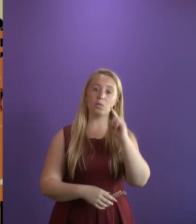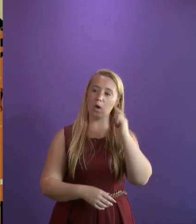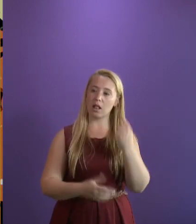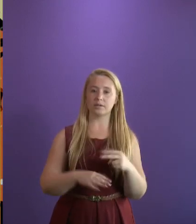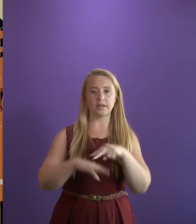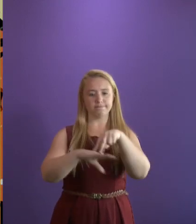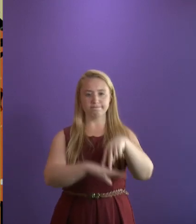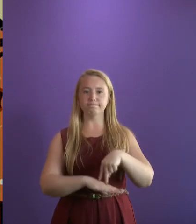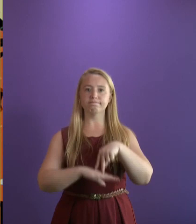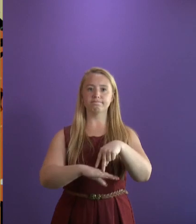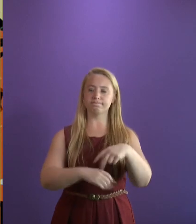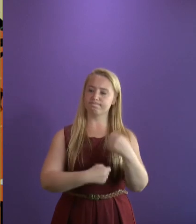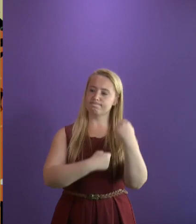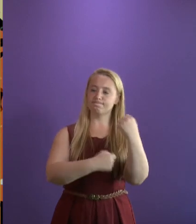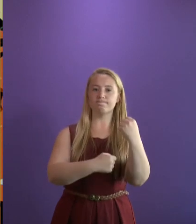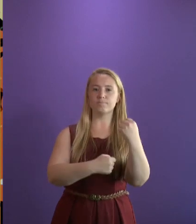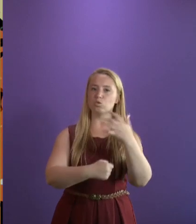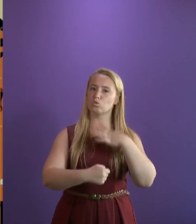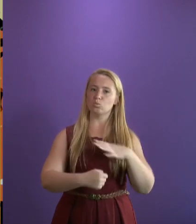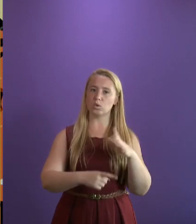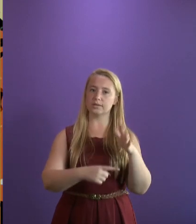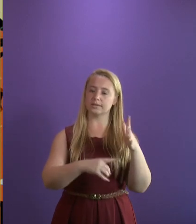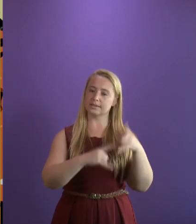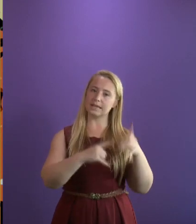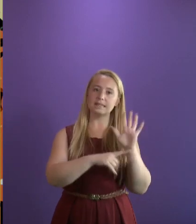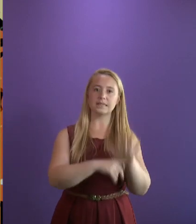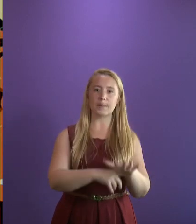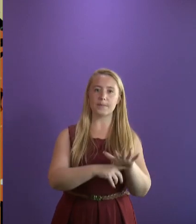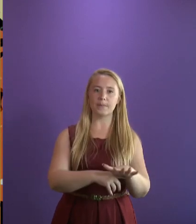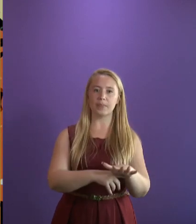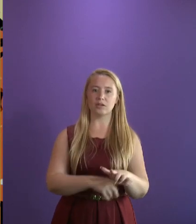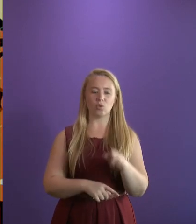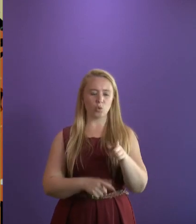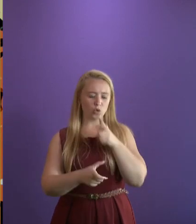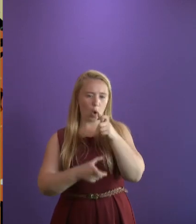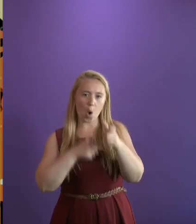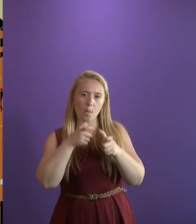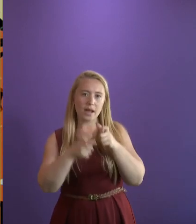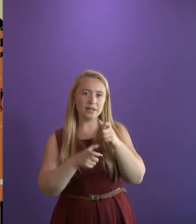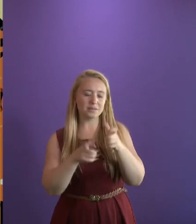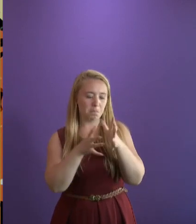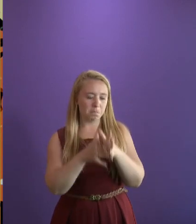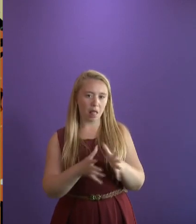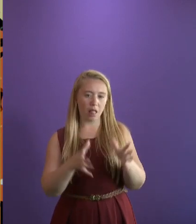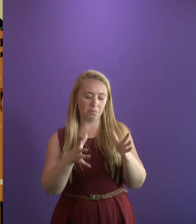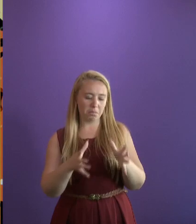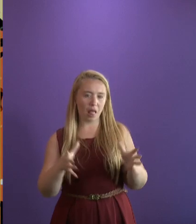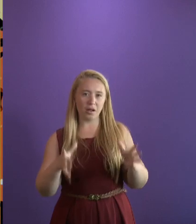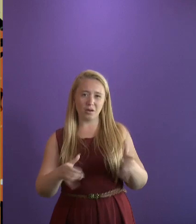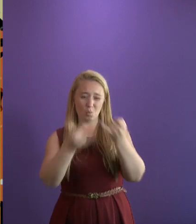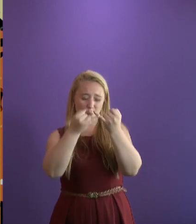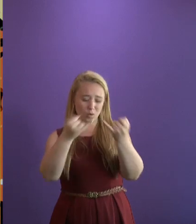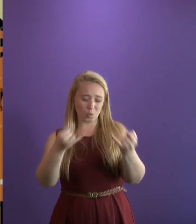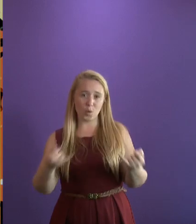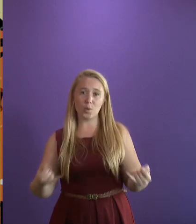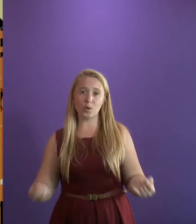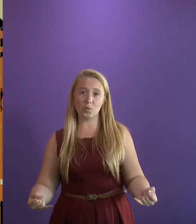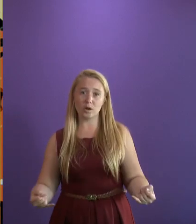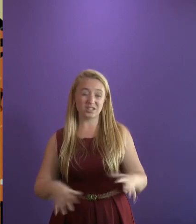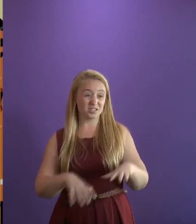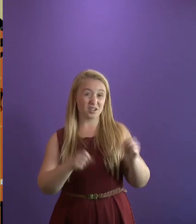up against that everyday sexism, because it starts with those words, it starts with those comments, and then can escalate into something far worse, and we need